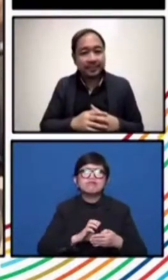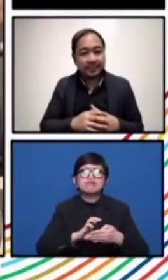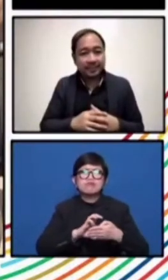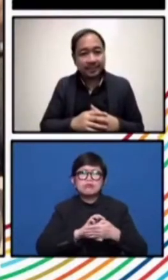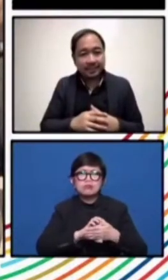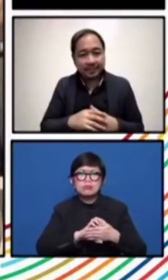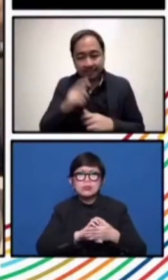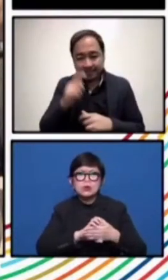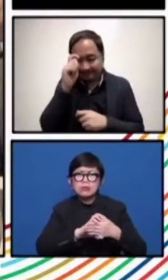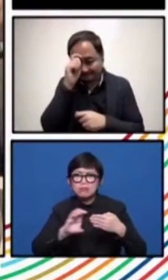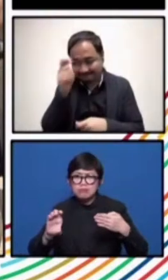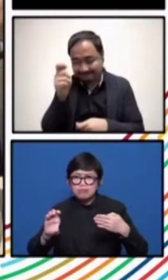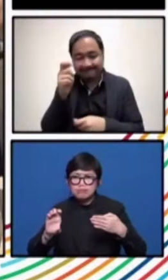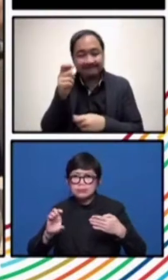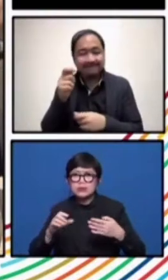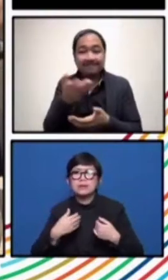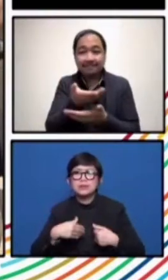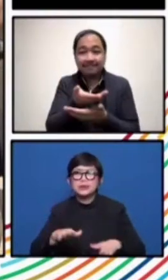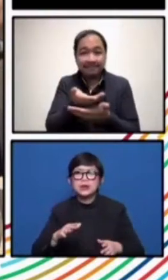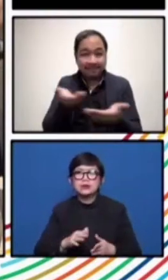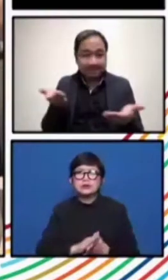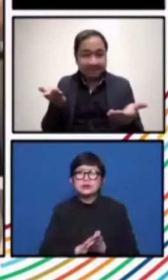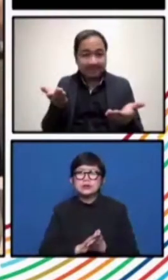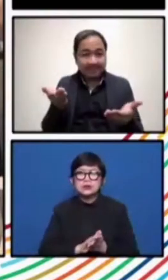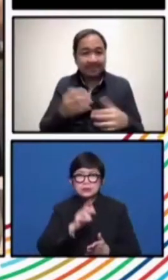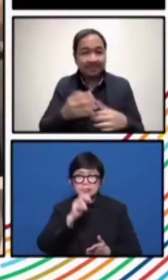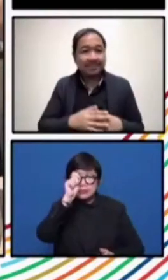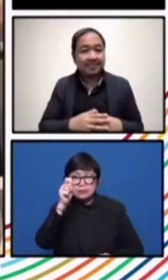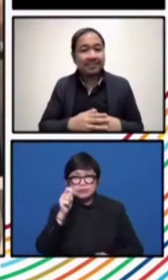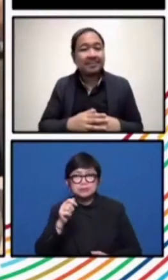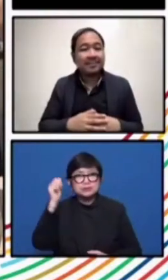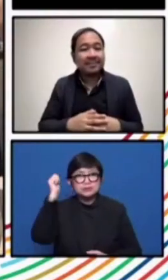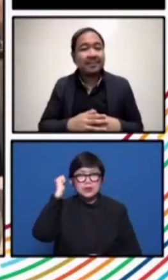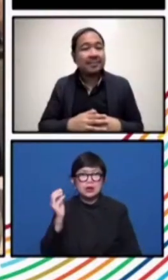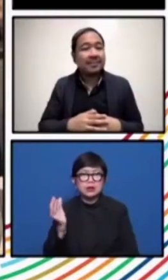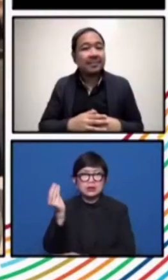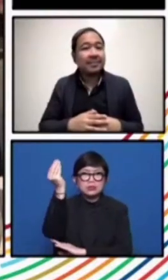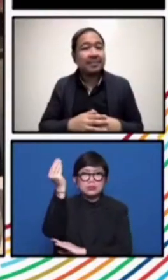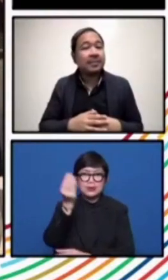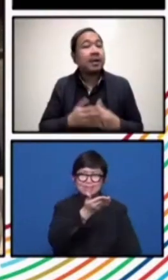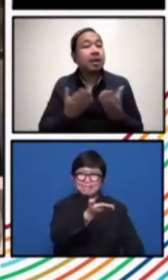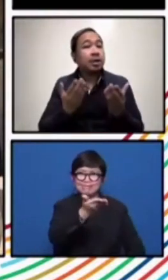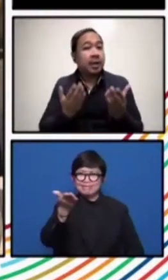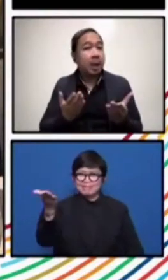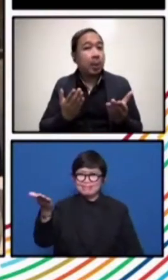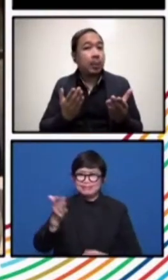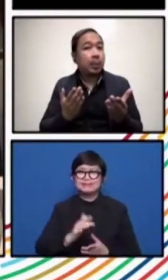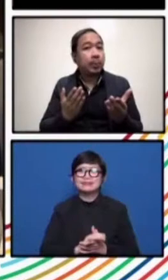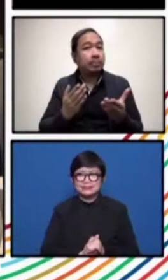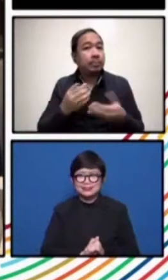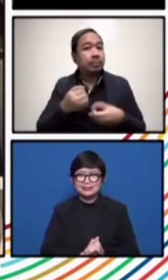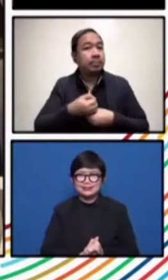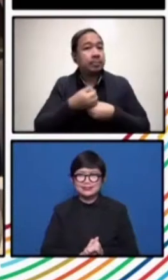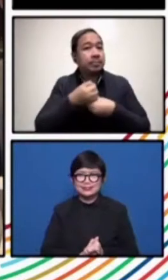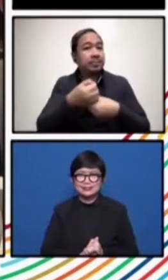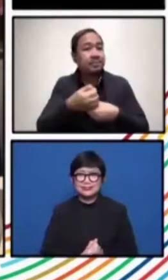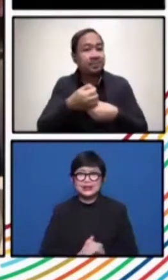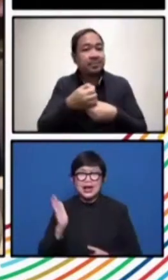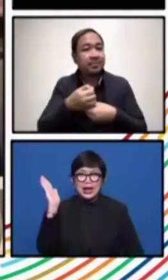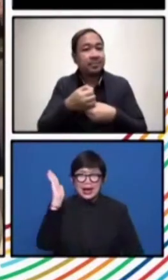Mr chairman your your Excellency lady and gentlemen today on behalf of here